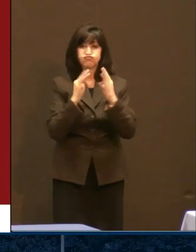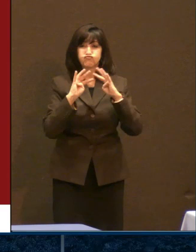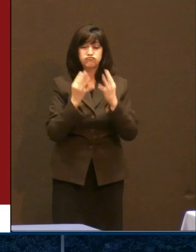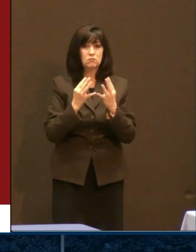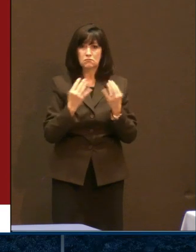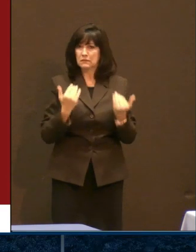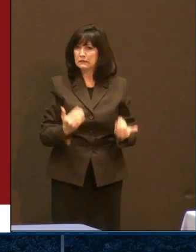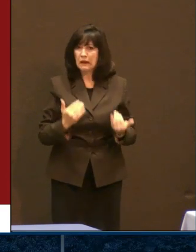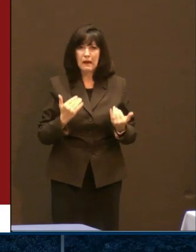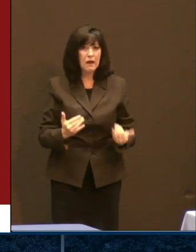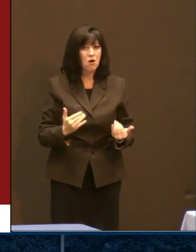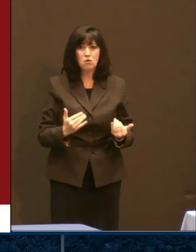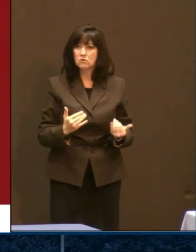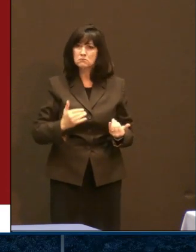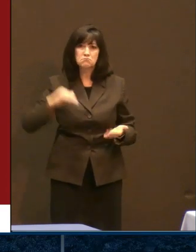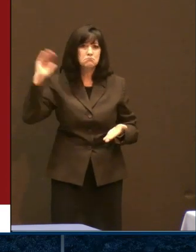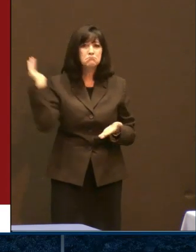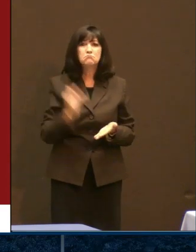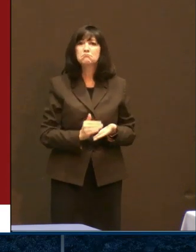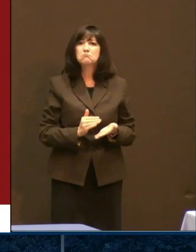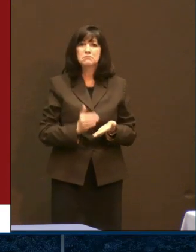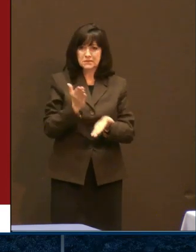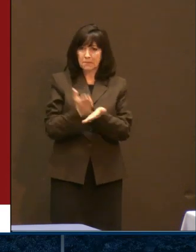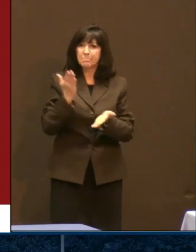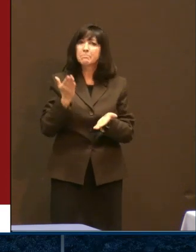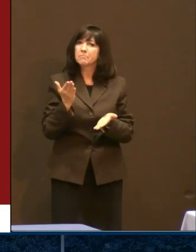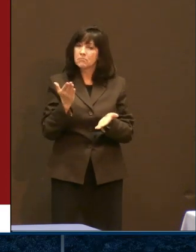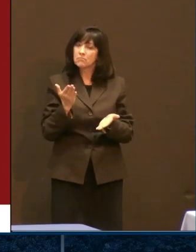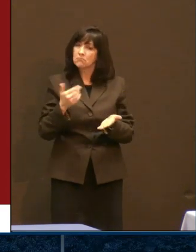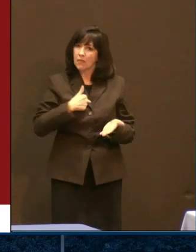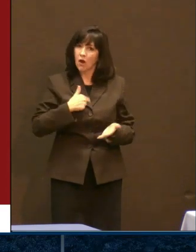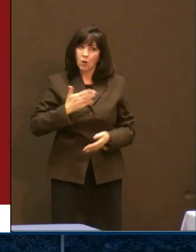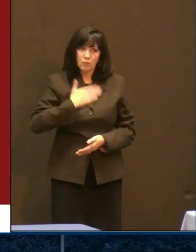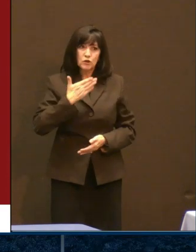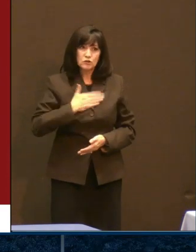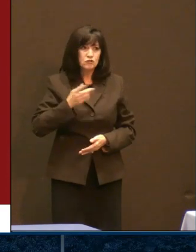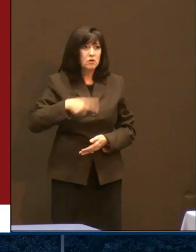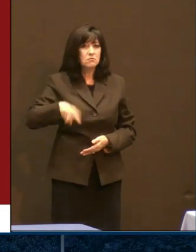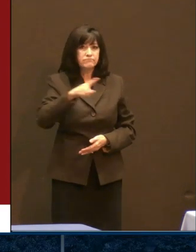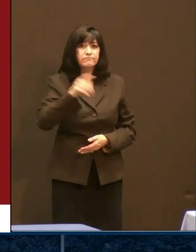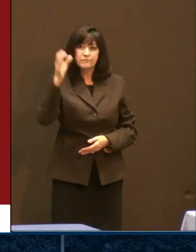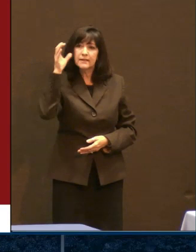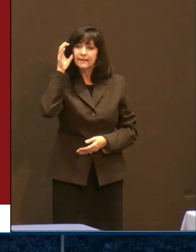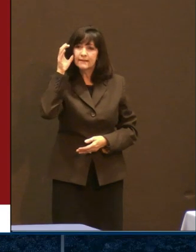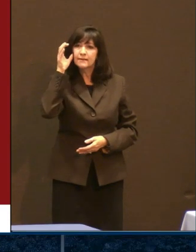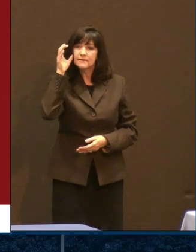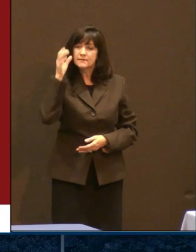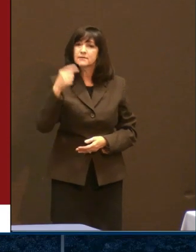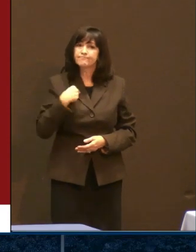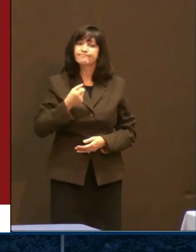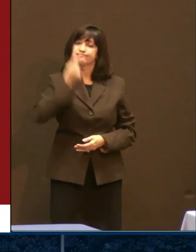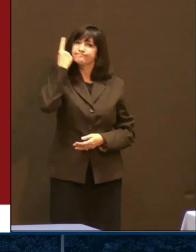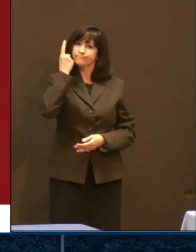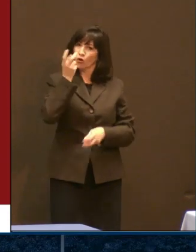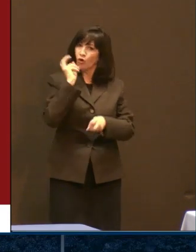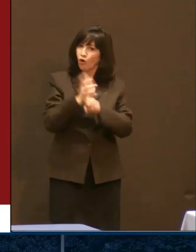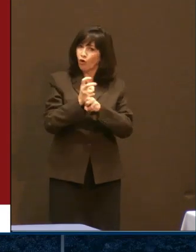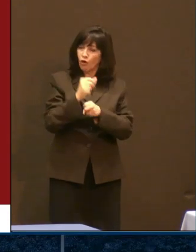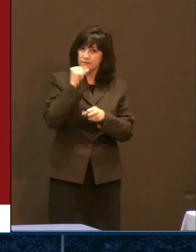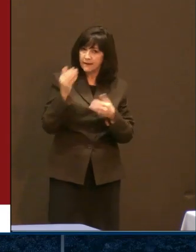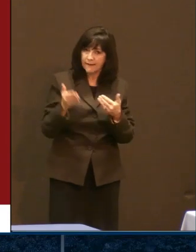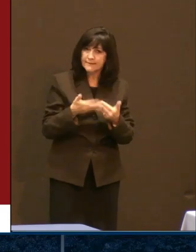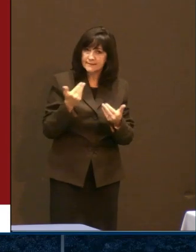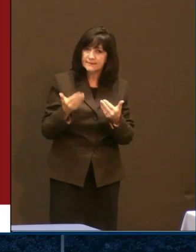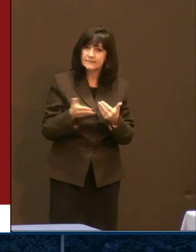wearing thin on everyone, and I understand that. And those are the things that I kind of keep in mind in addition to the